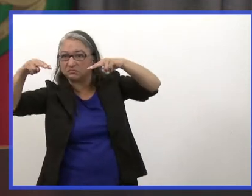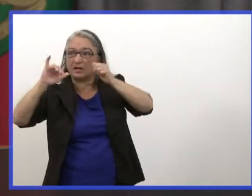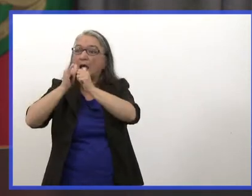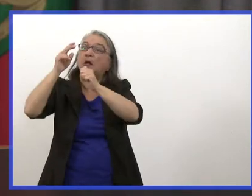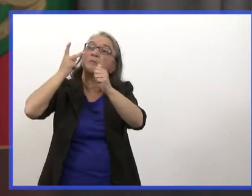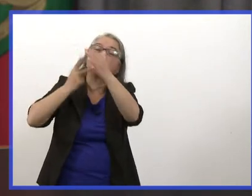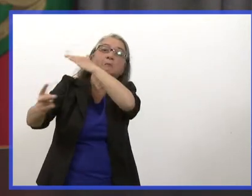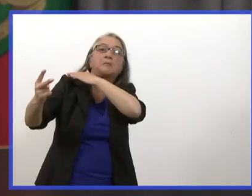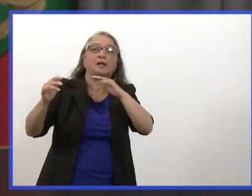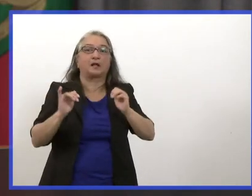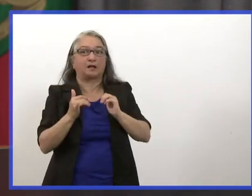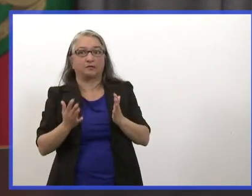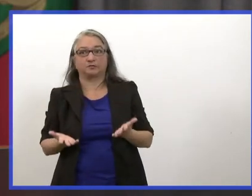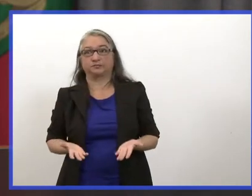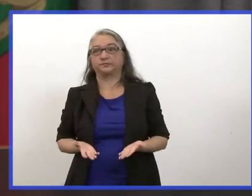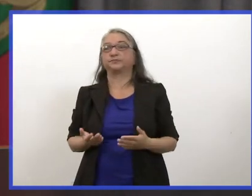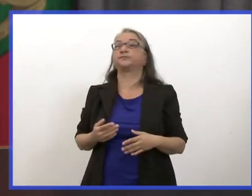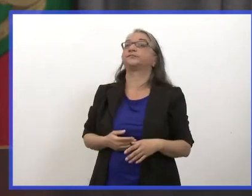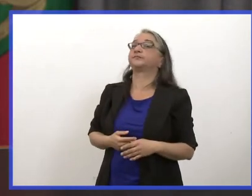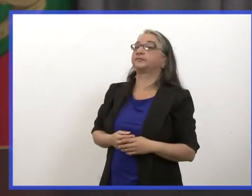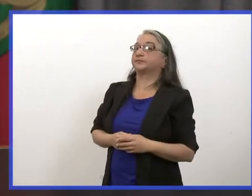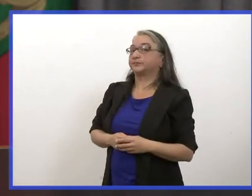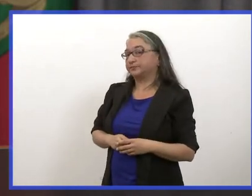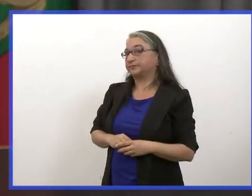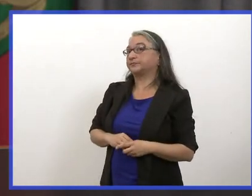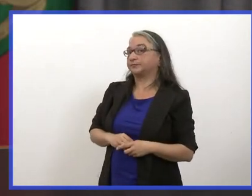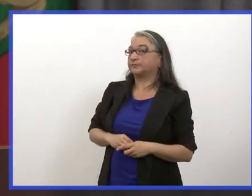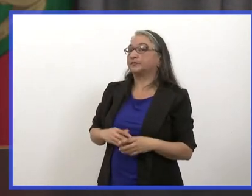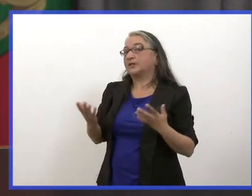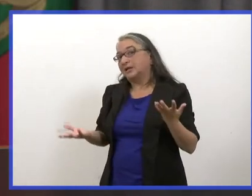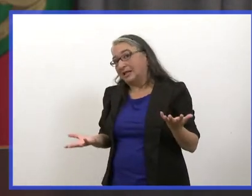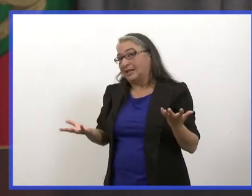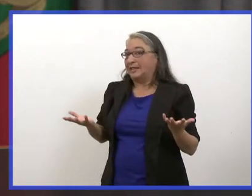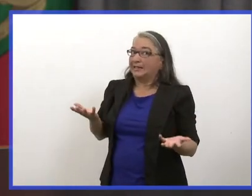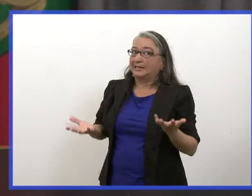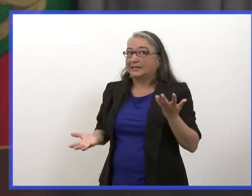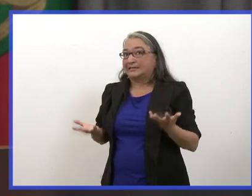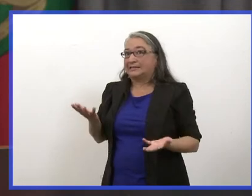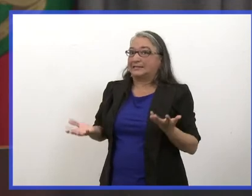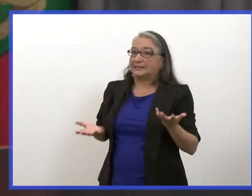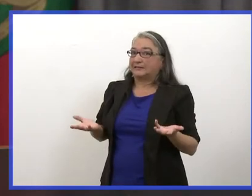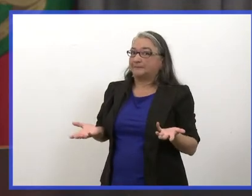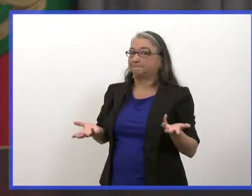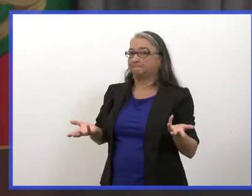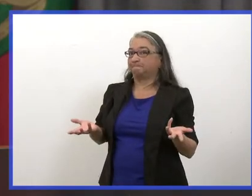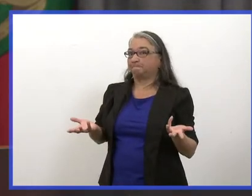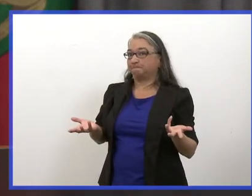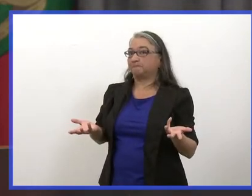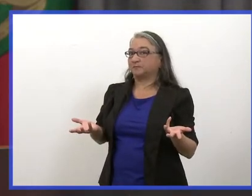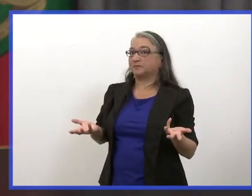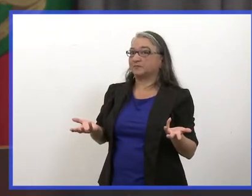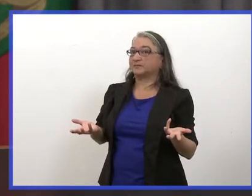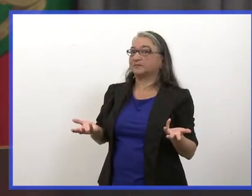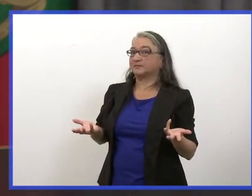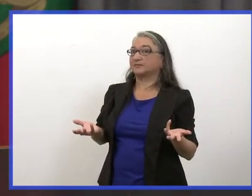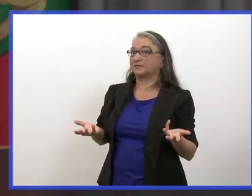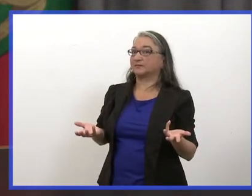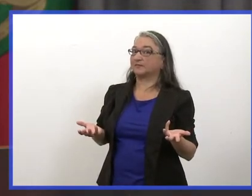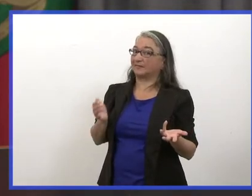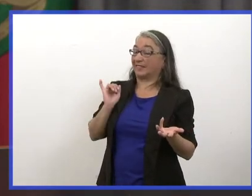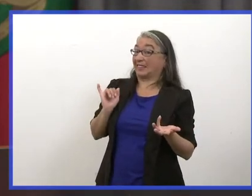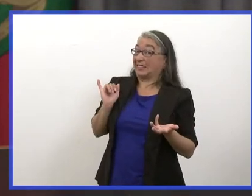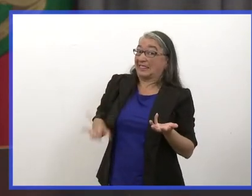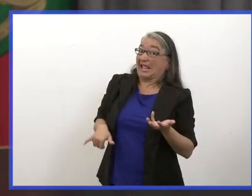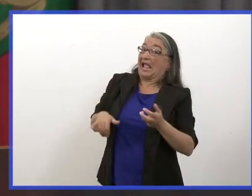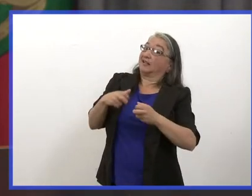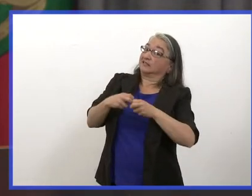aspects of the orders, the specific and detailed enforcement is sometimes difficult. We don't usually get into the details on how exactly